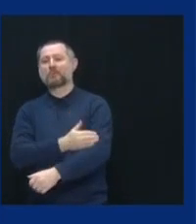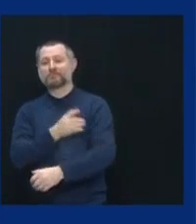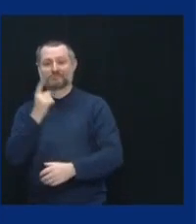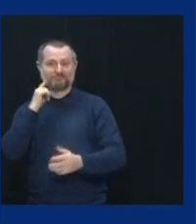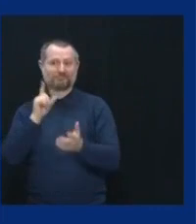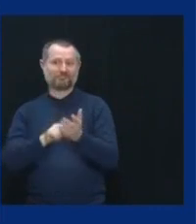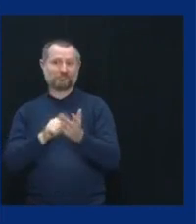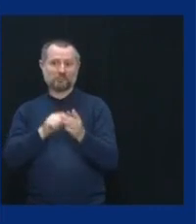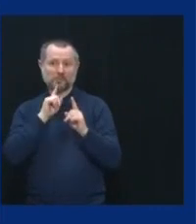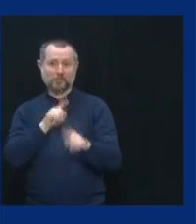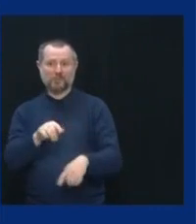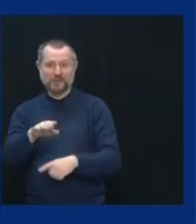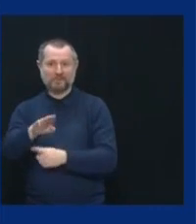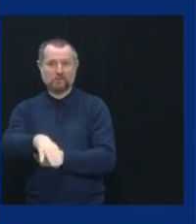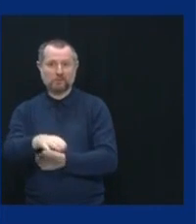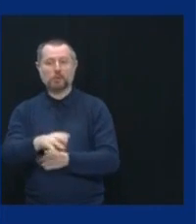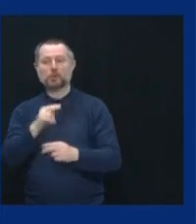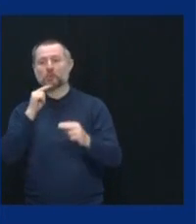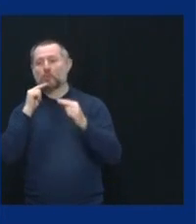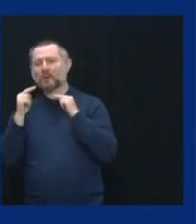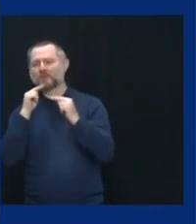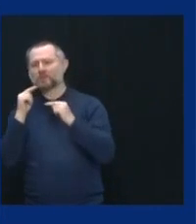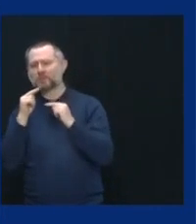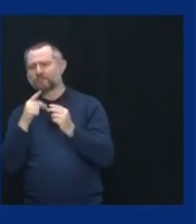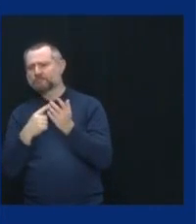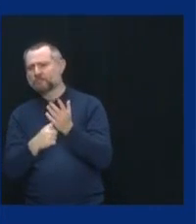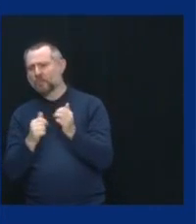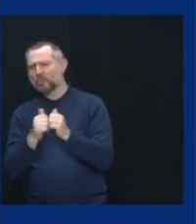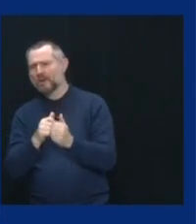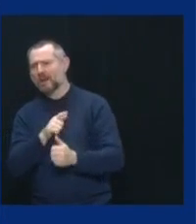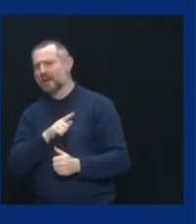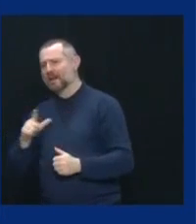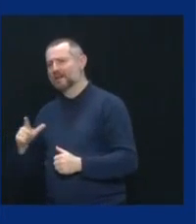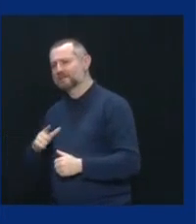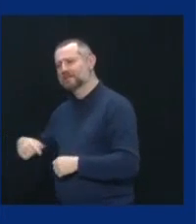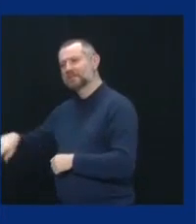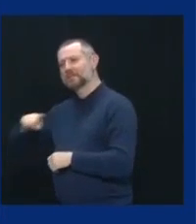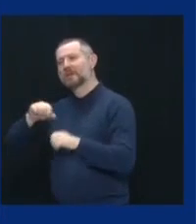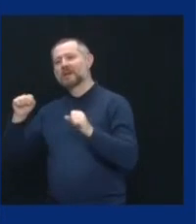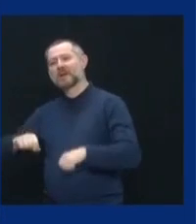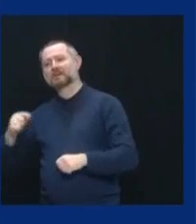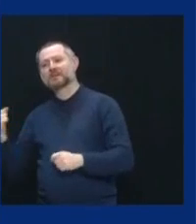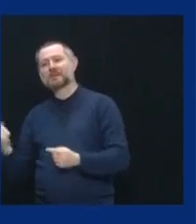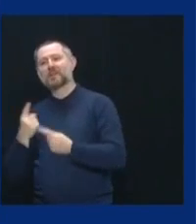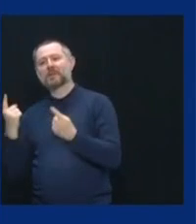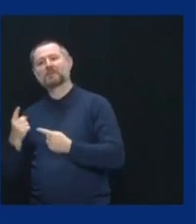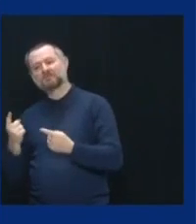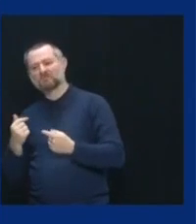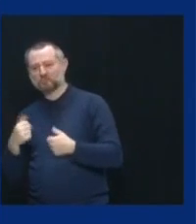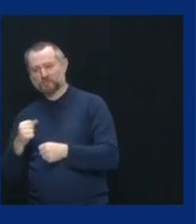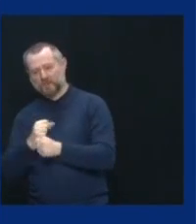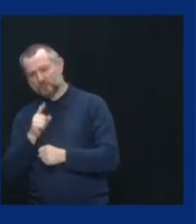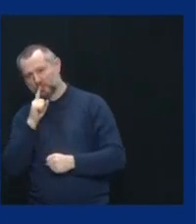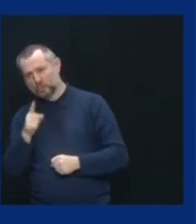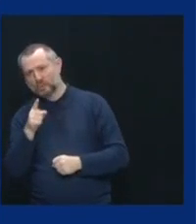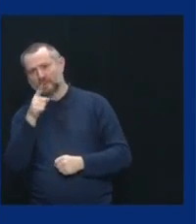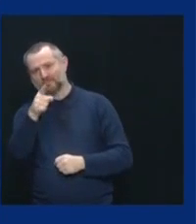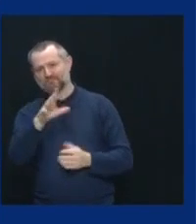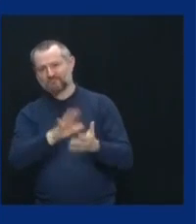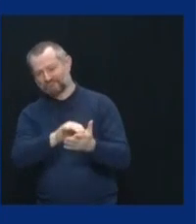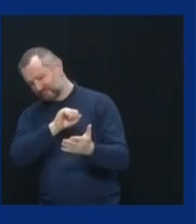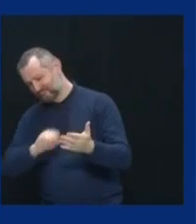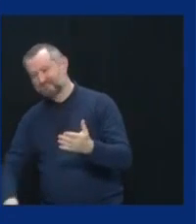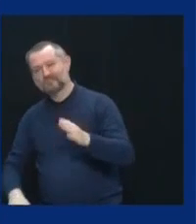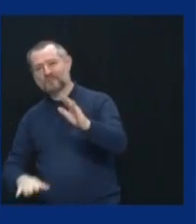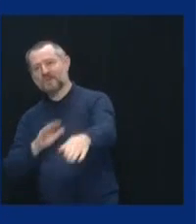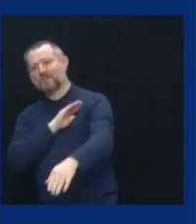of negotiations ongoing about the legislature could do something, holding your feet to the fire on that in order to get something on the